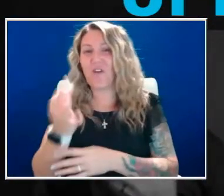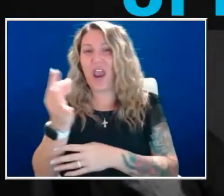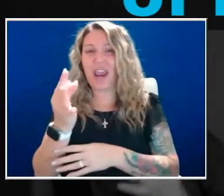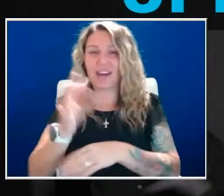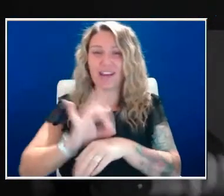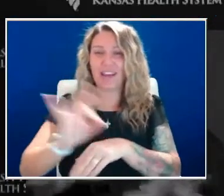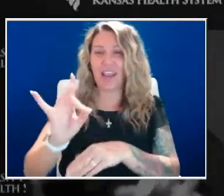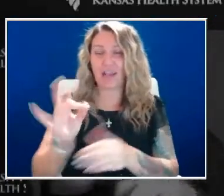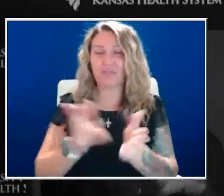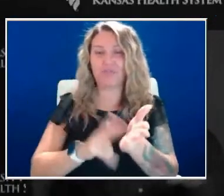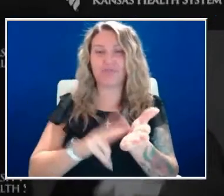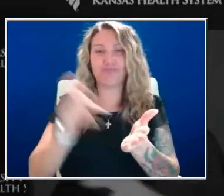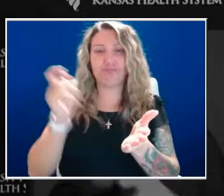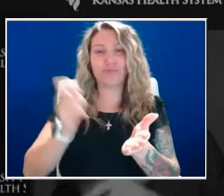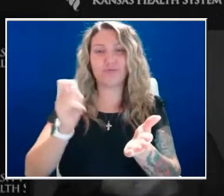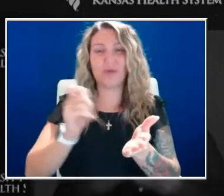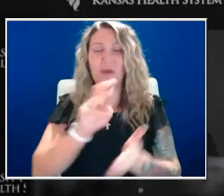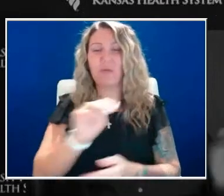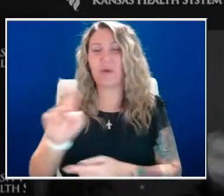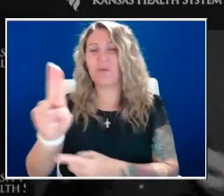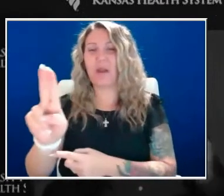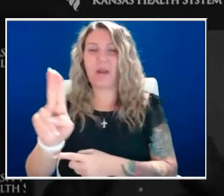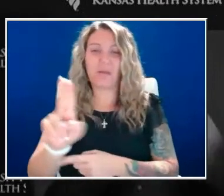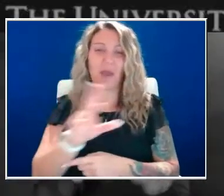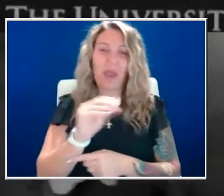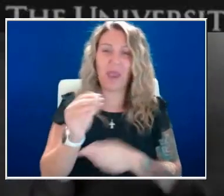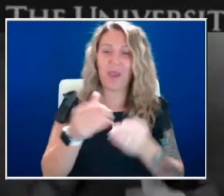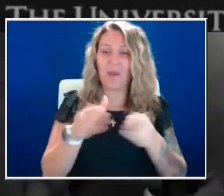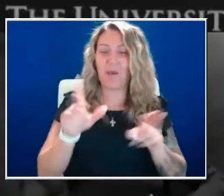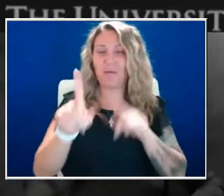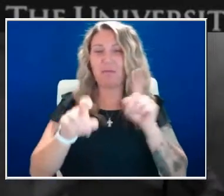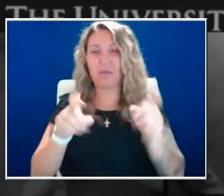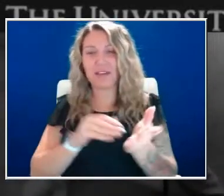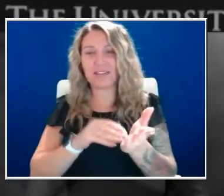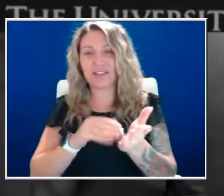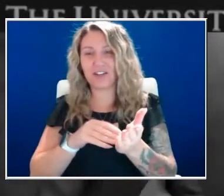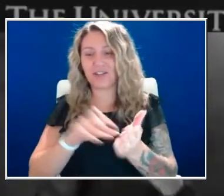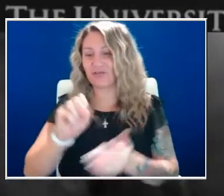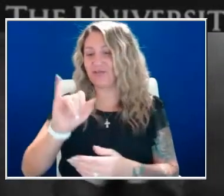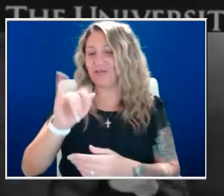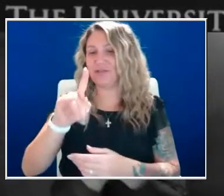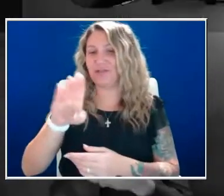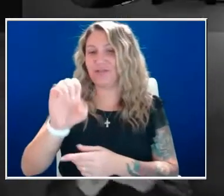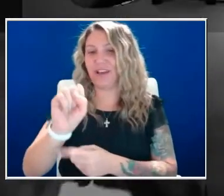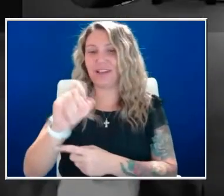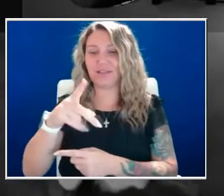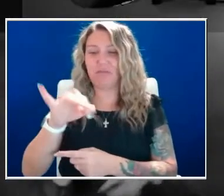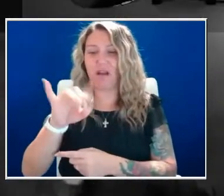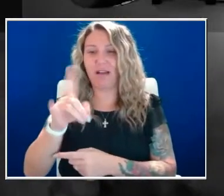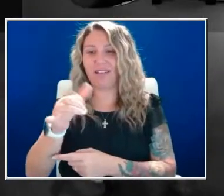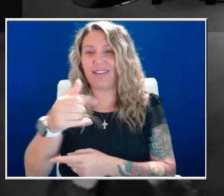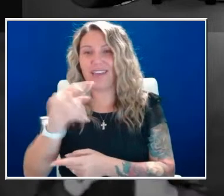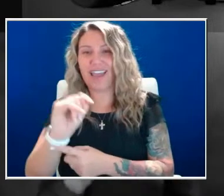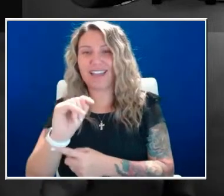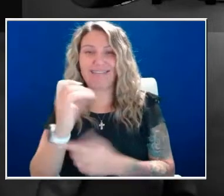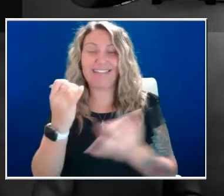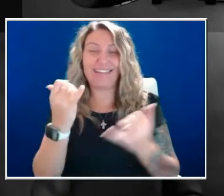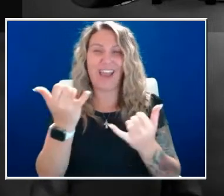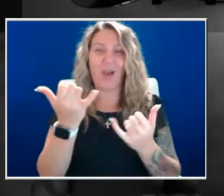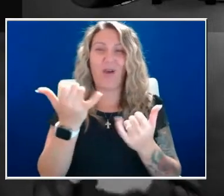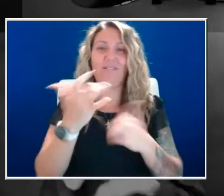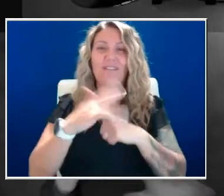medical update and open mics with Dr. Stites podcasts. Now everywhere podcasts are available.